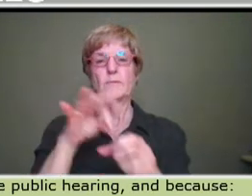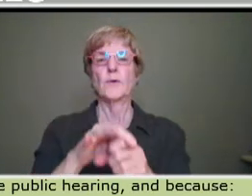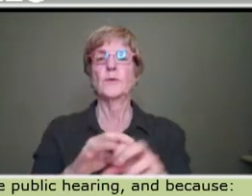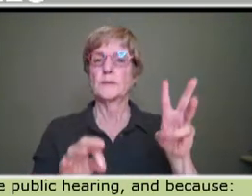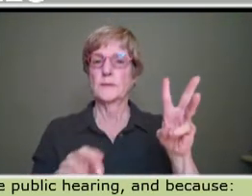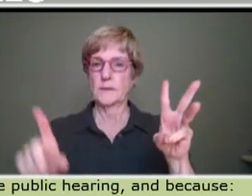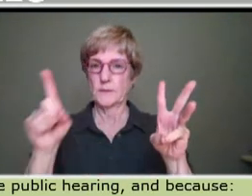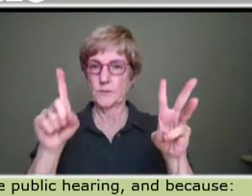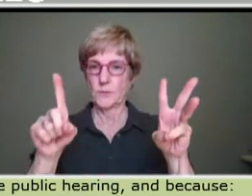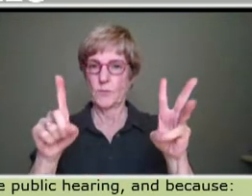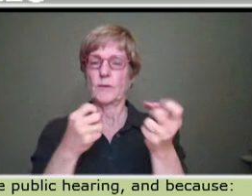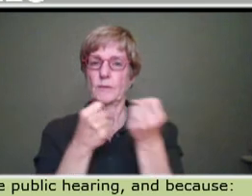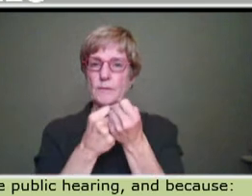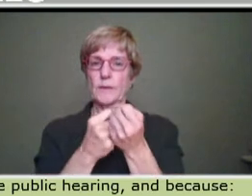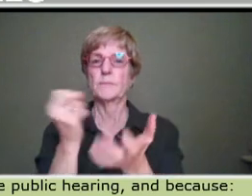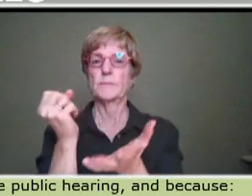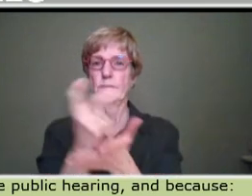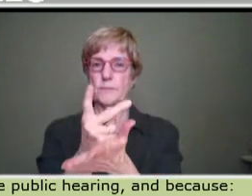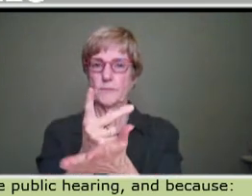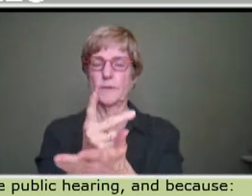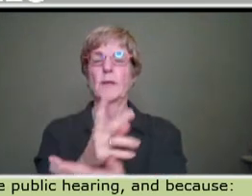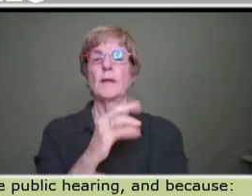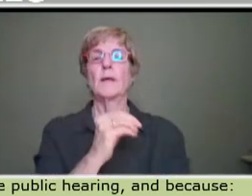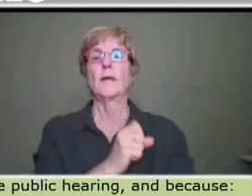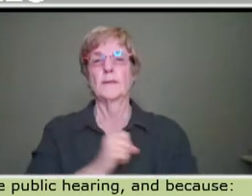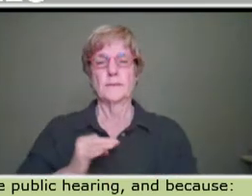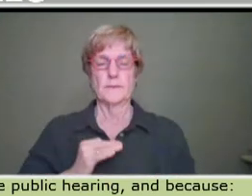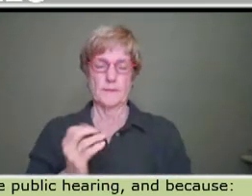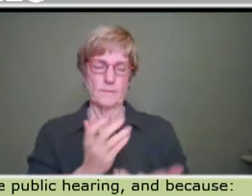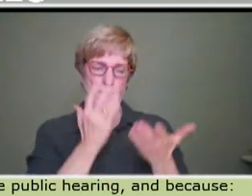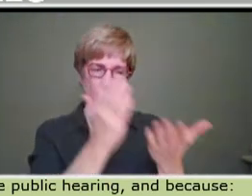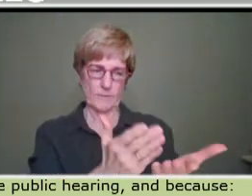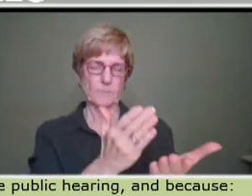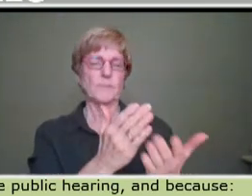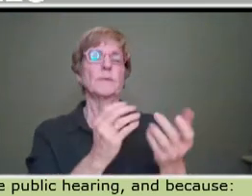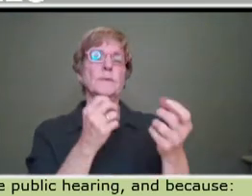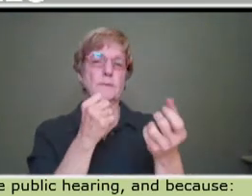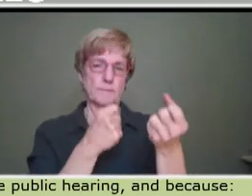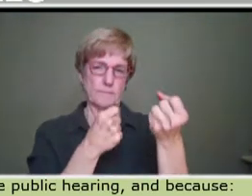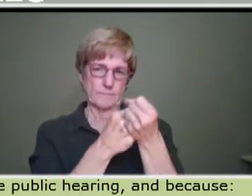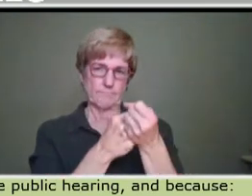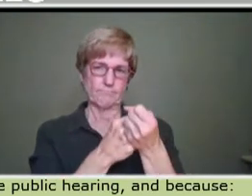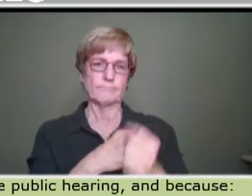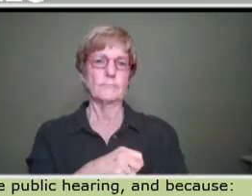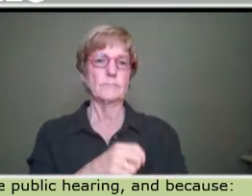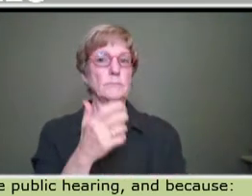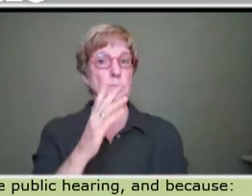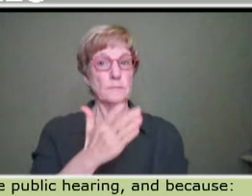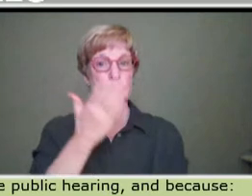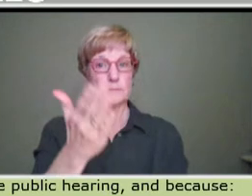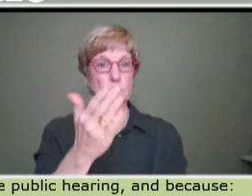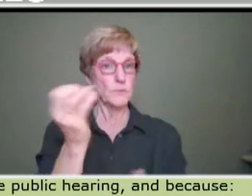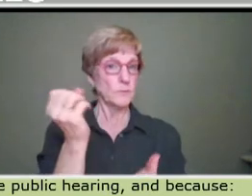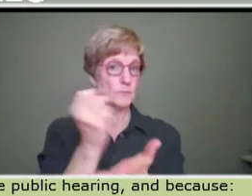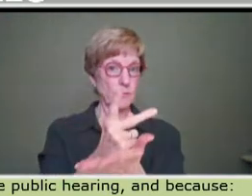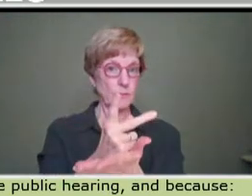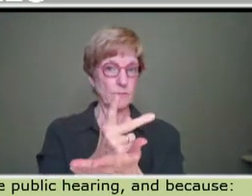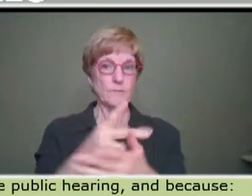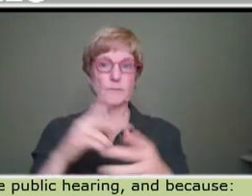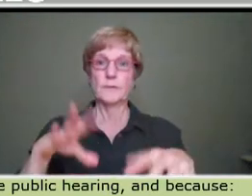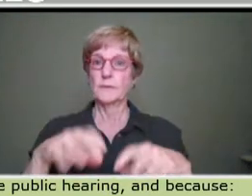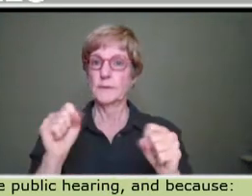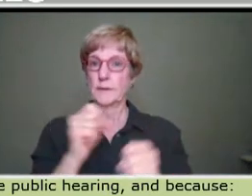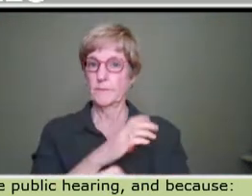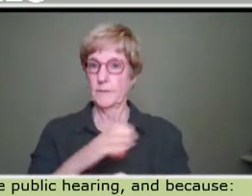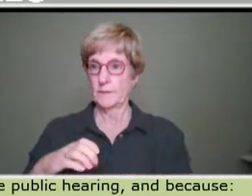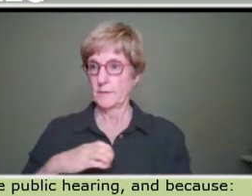to recommend approval of this petition and staff recommends approval of this petition is there a motion to approve the petition and adopt the zoning committee